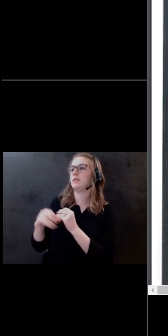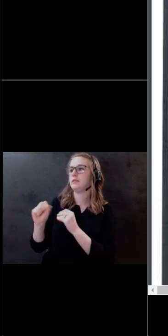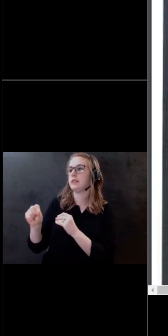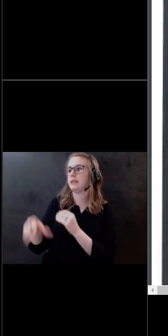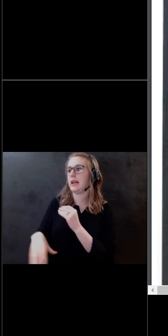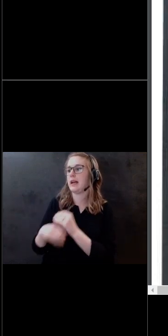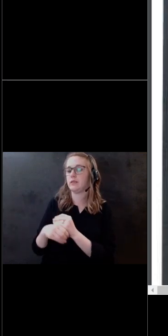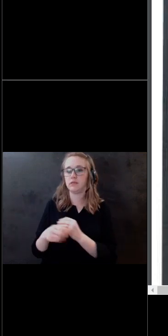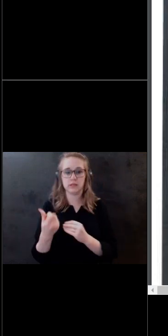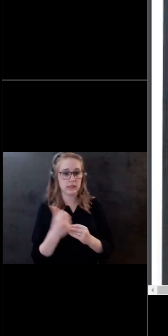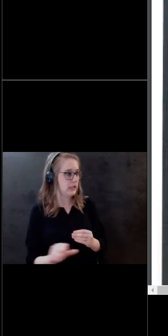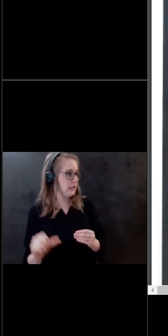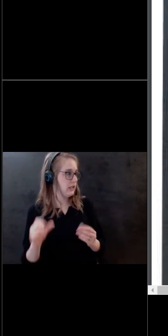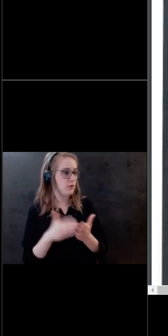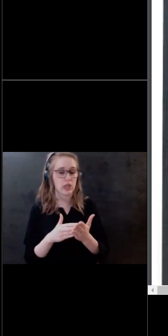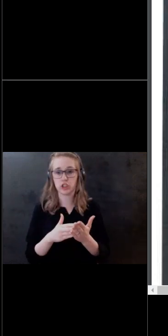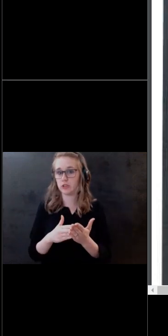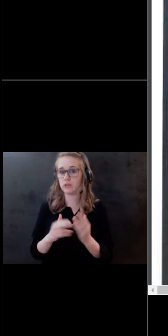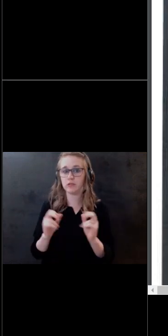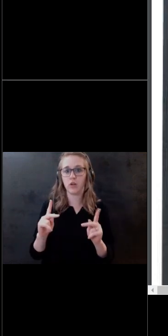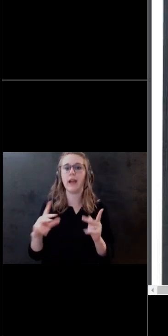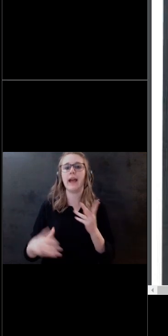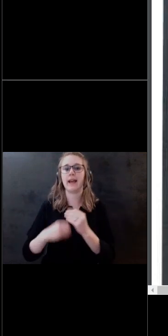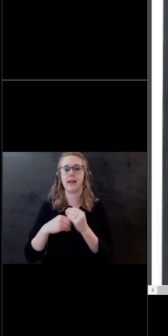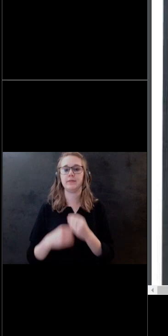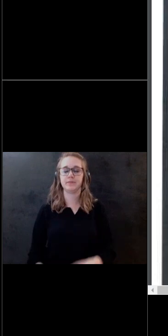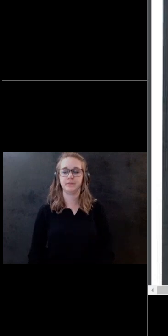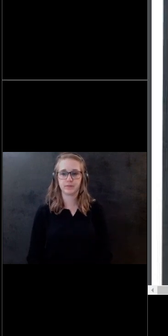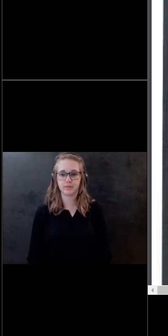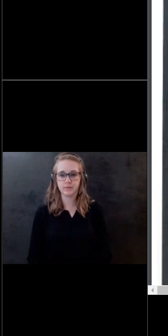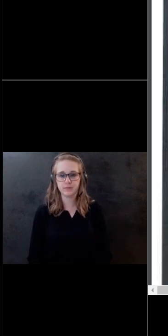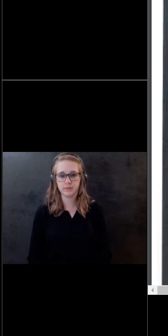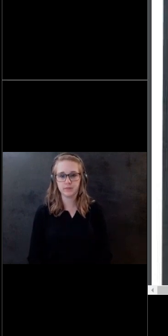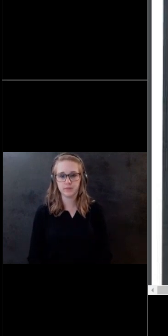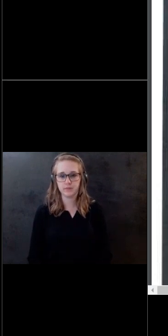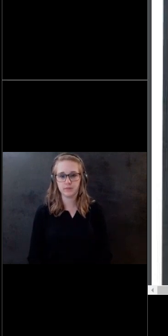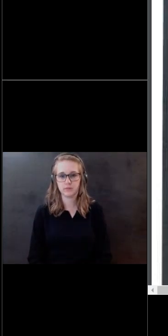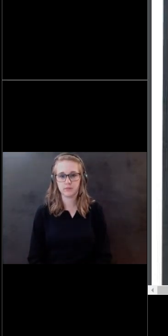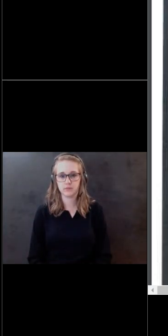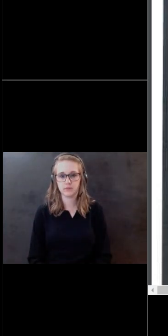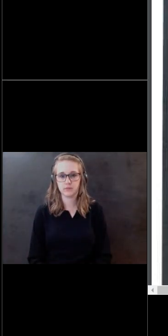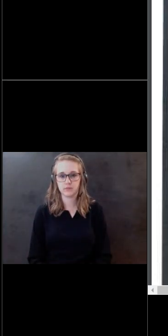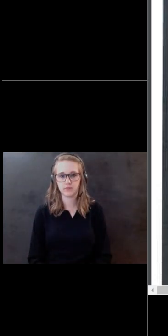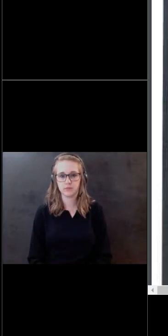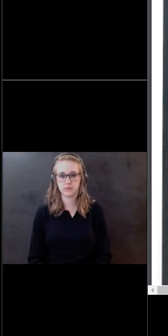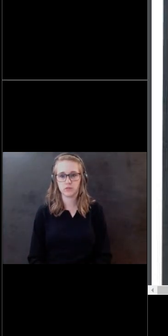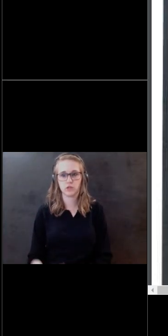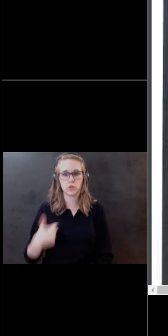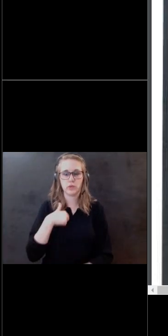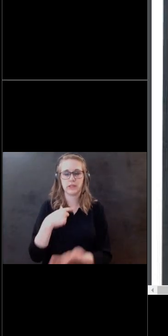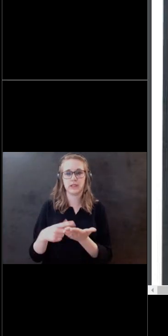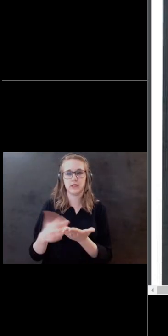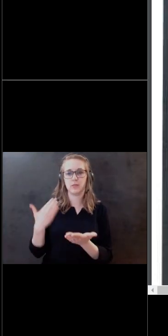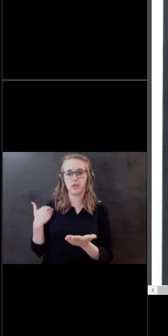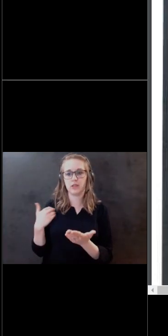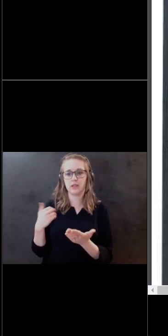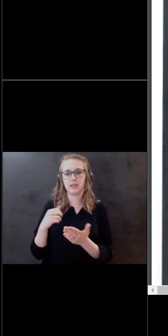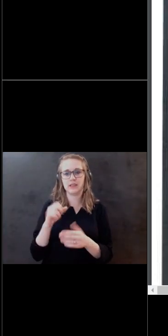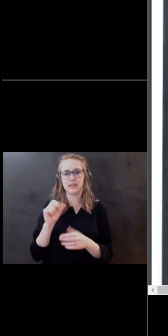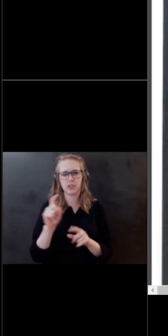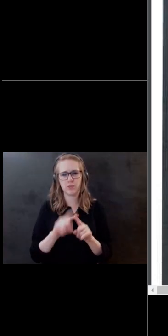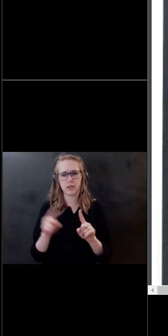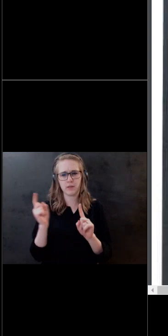there any objection from my colleagues? No. Let's add that as a. So, yeah, but the point. We discussed it earlier. Right, but the whole point of